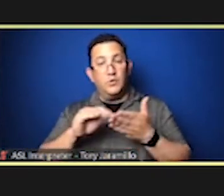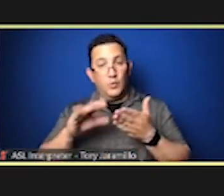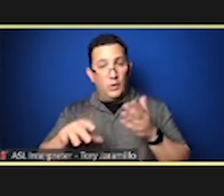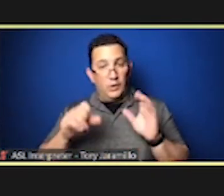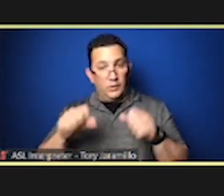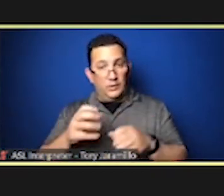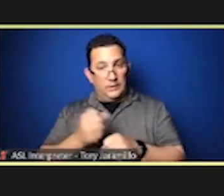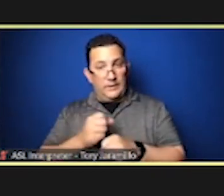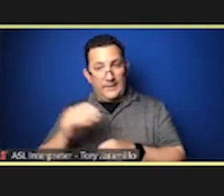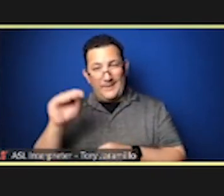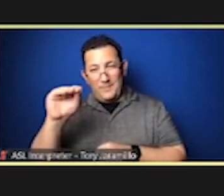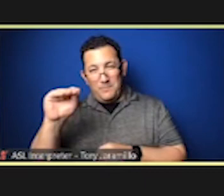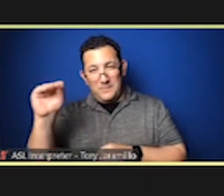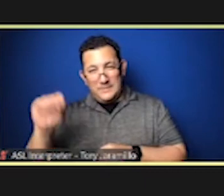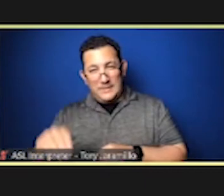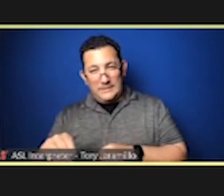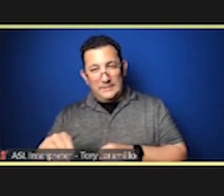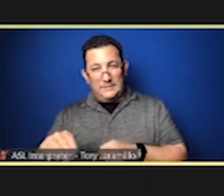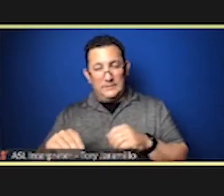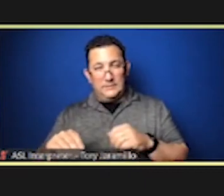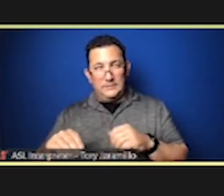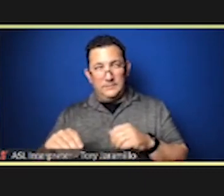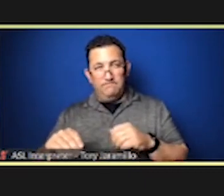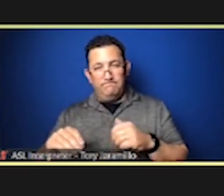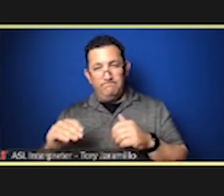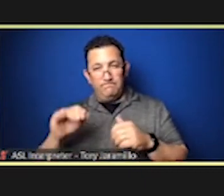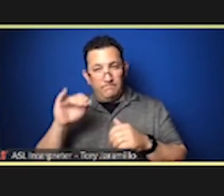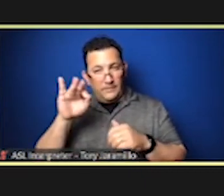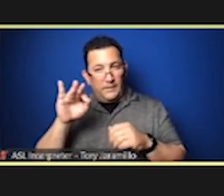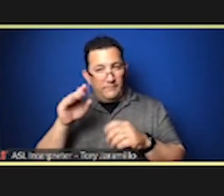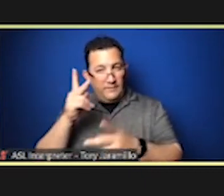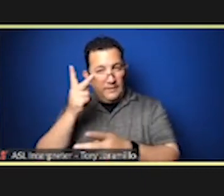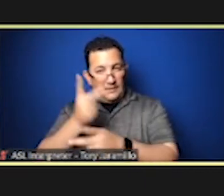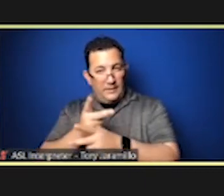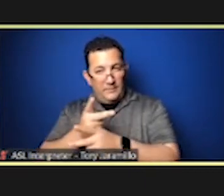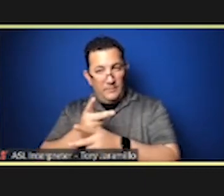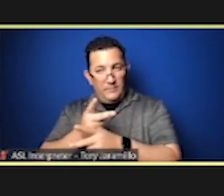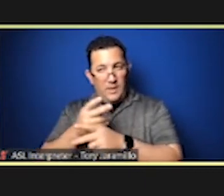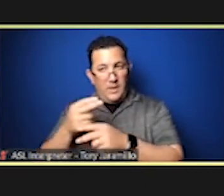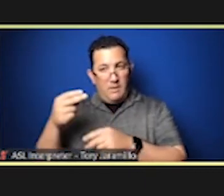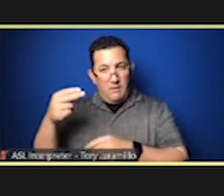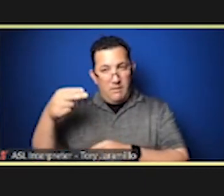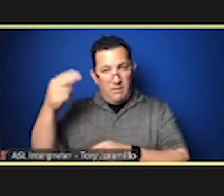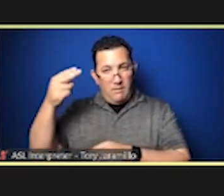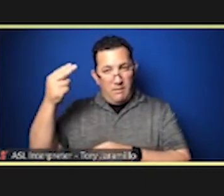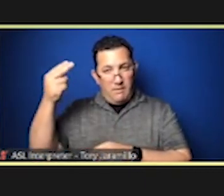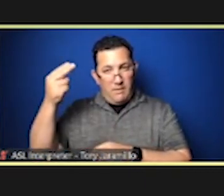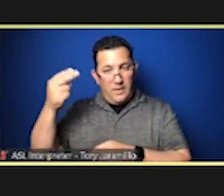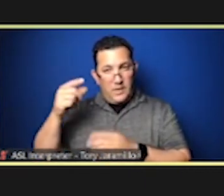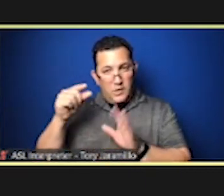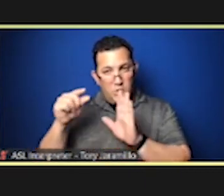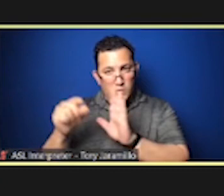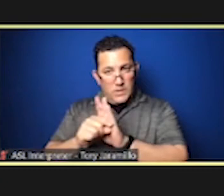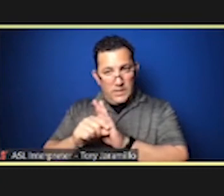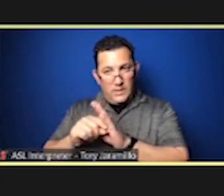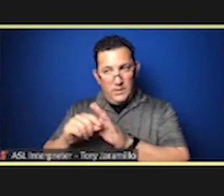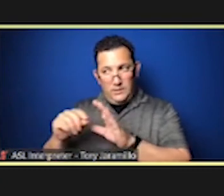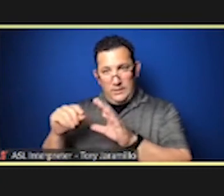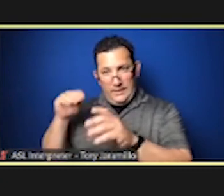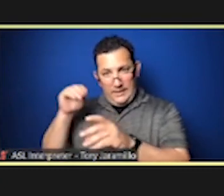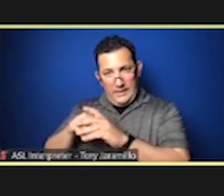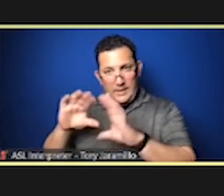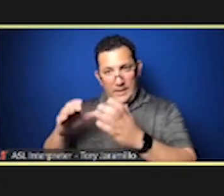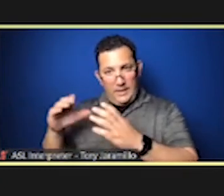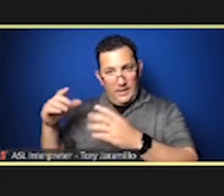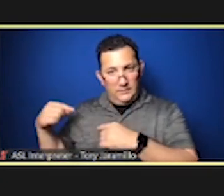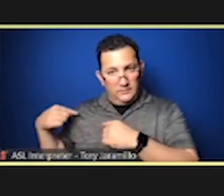a percentage if they kept a high enough grade in the class and still earn